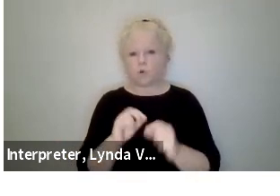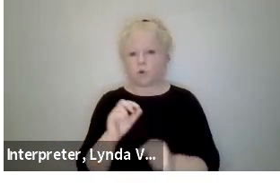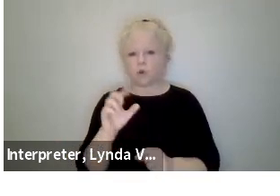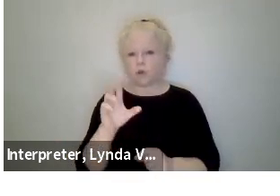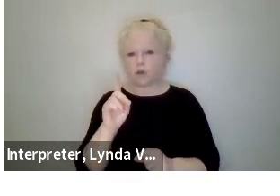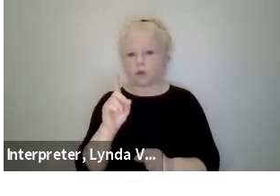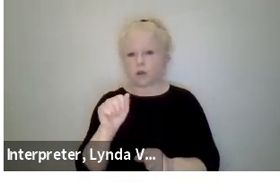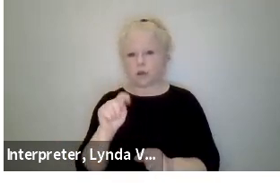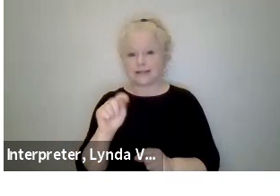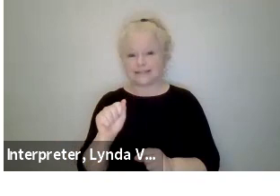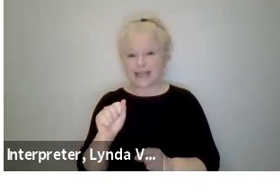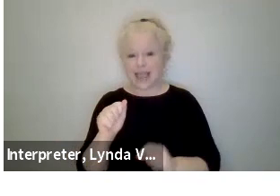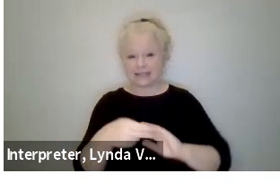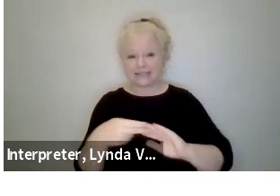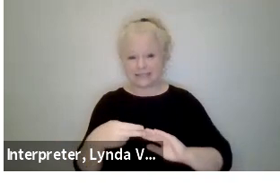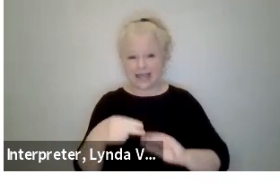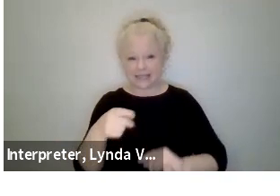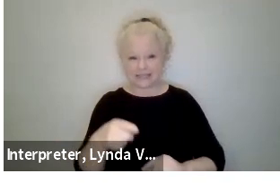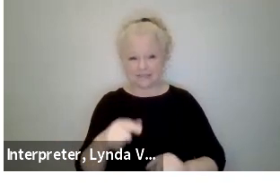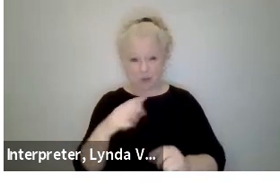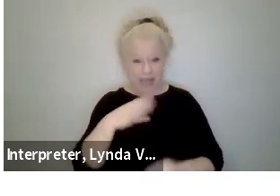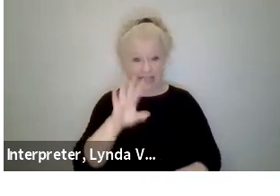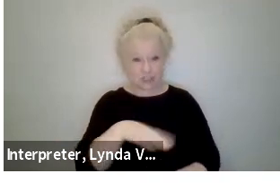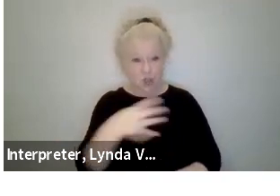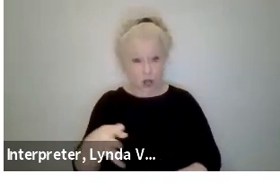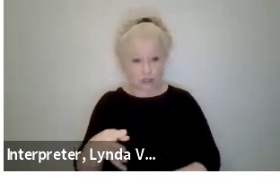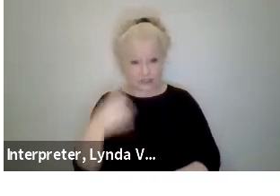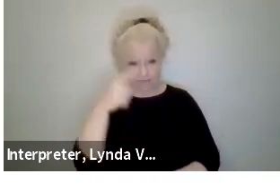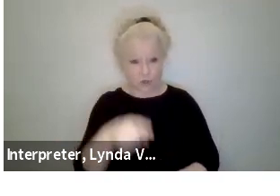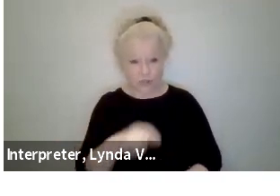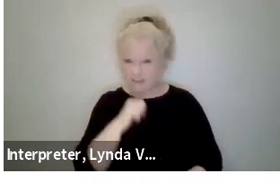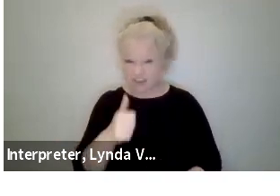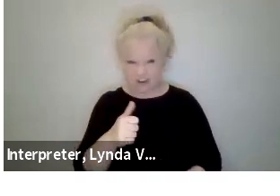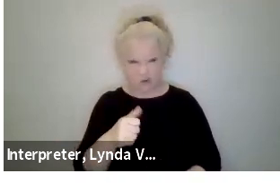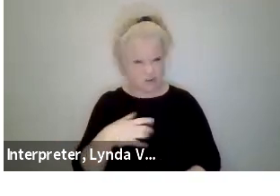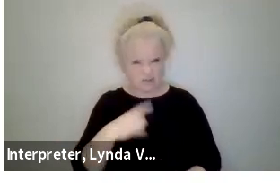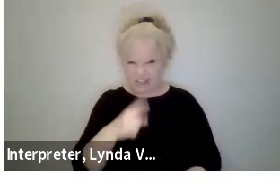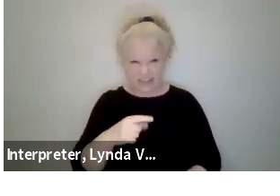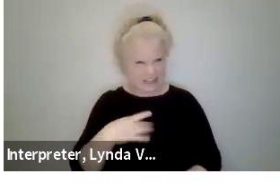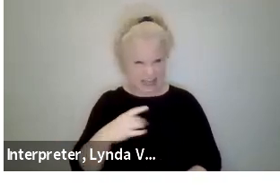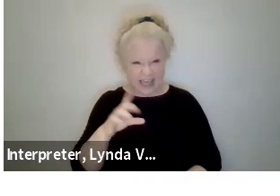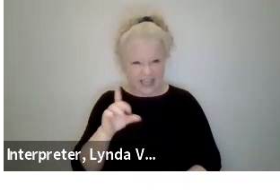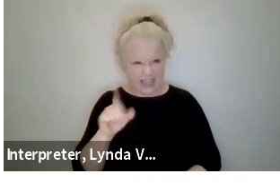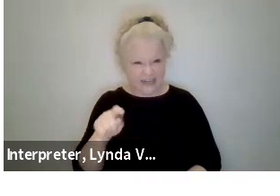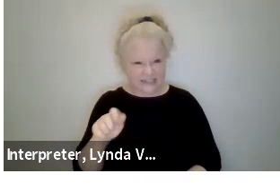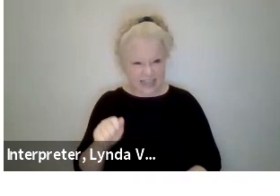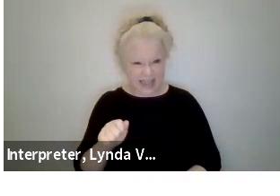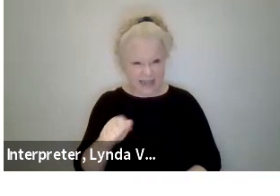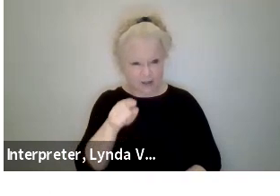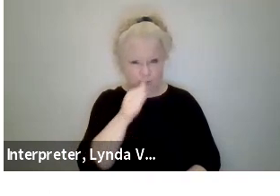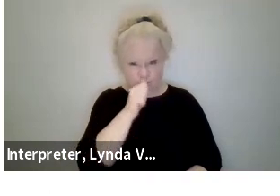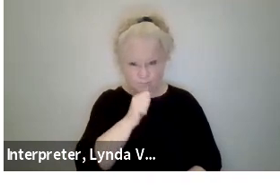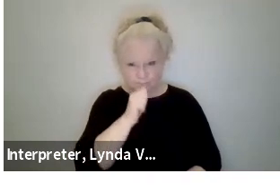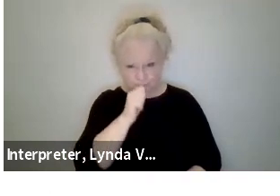moment. For those of you who love graphs and charts, this is for you. And if you're not a data lover, just bear with me here for a few more minutes. So when